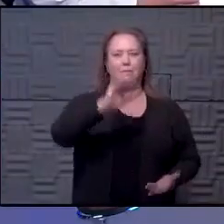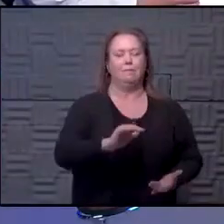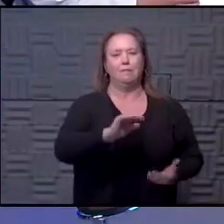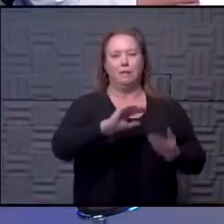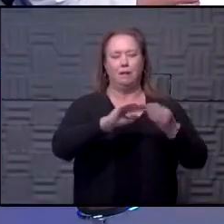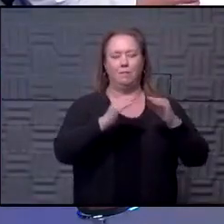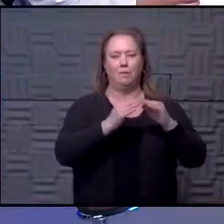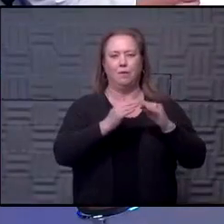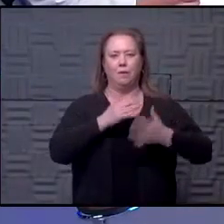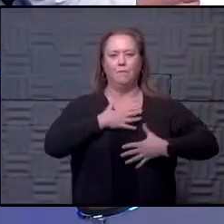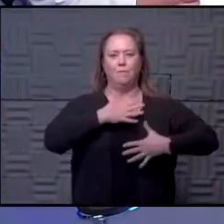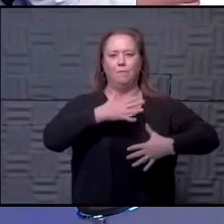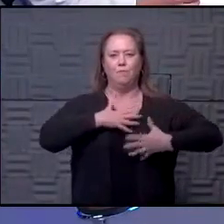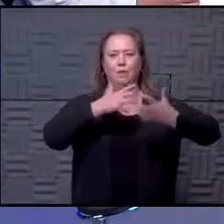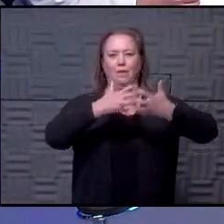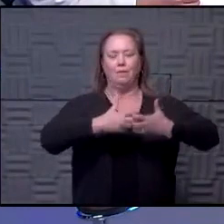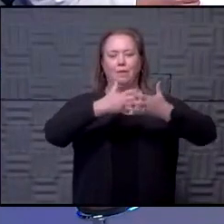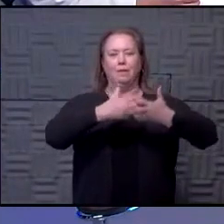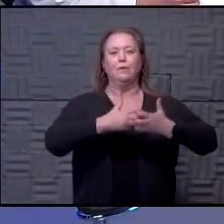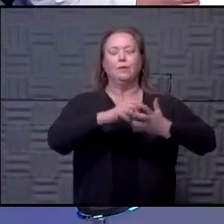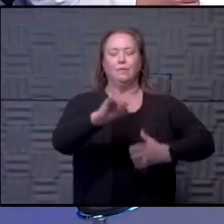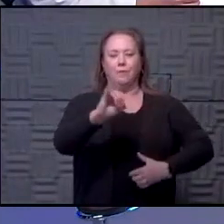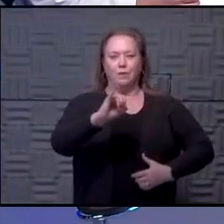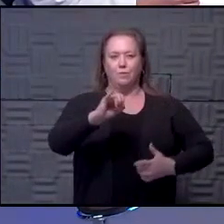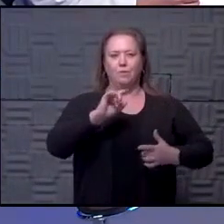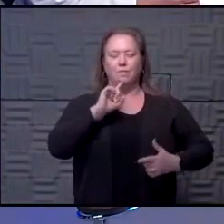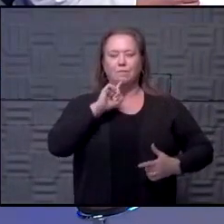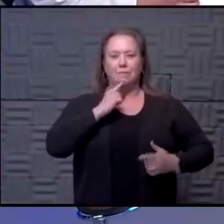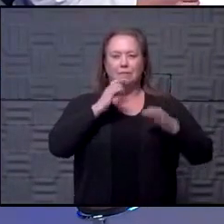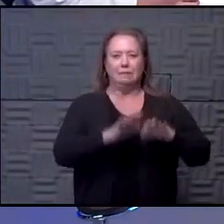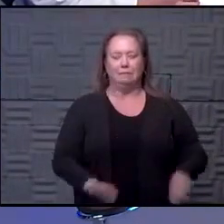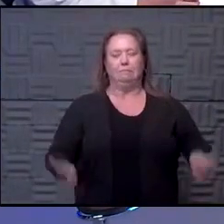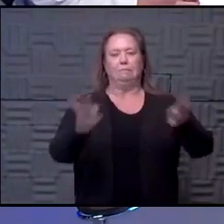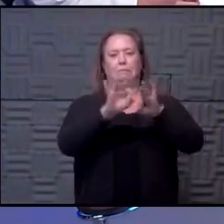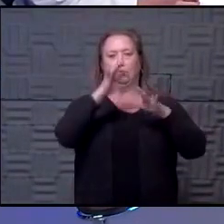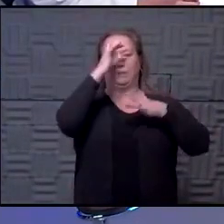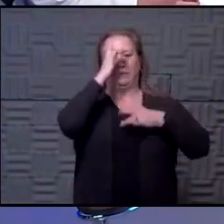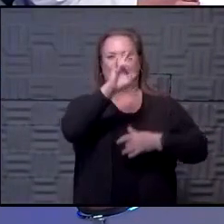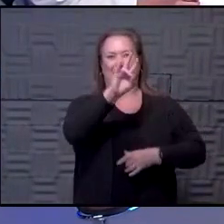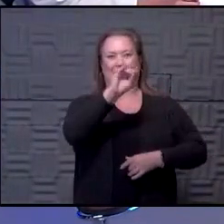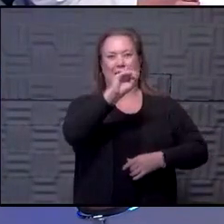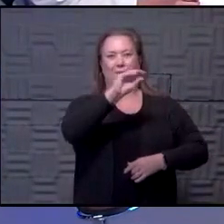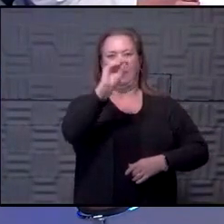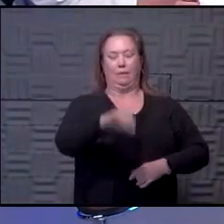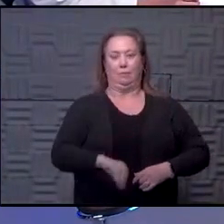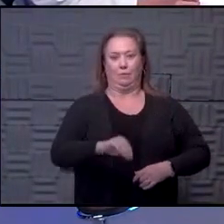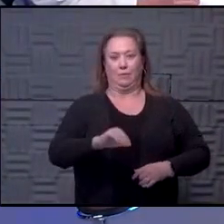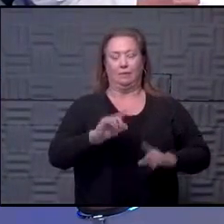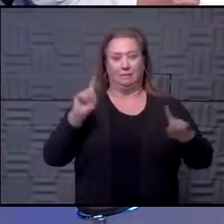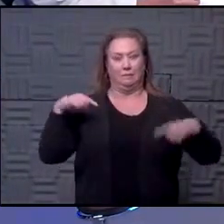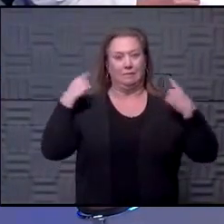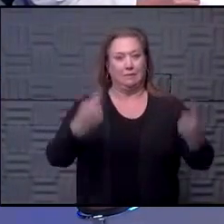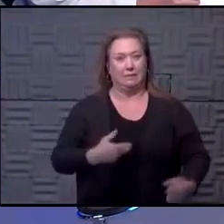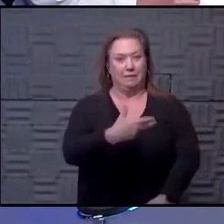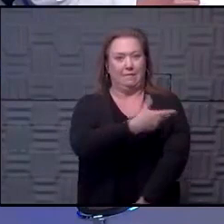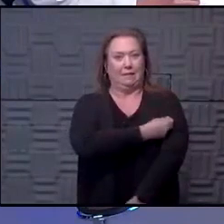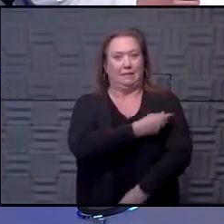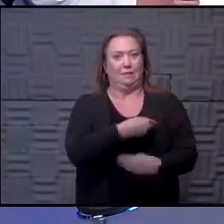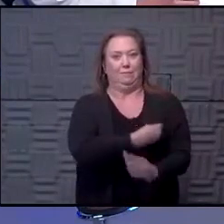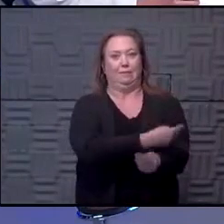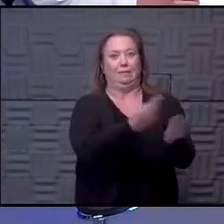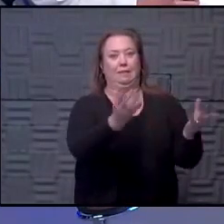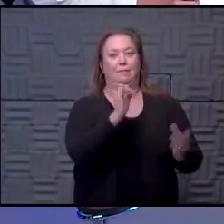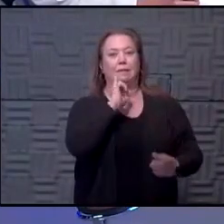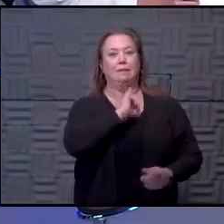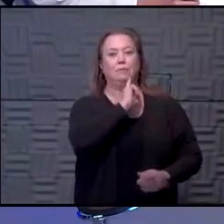in ventilator infections or critical illness by 70% since the vaccine started rolling out. So that's a really good thing.